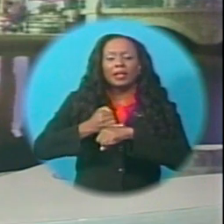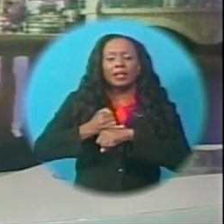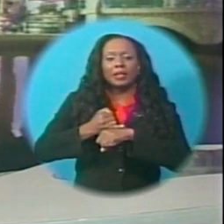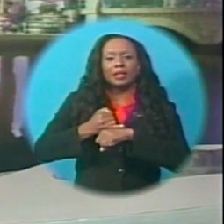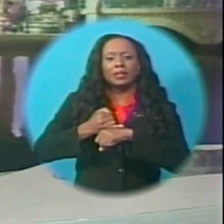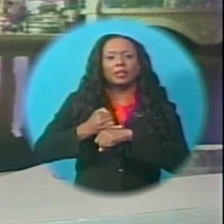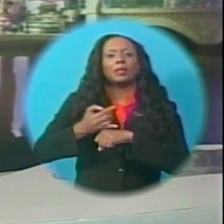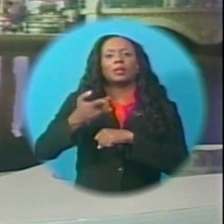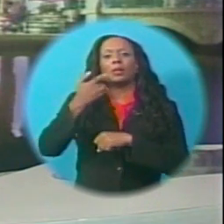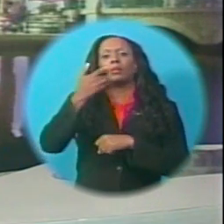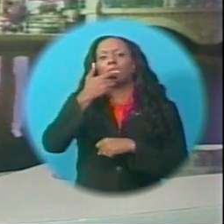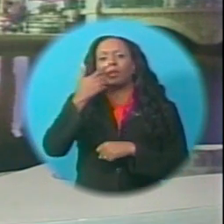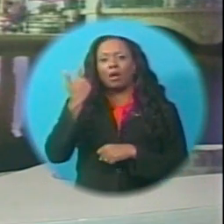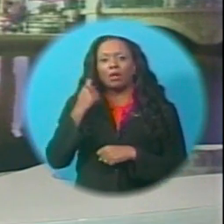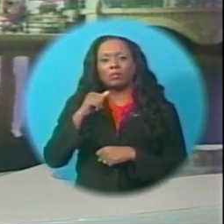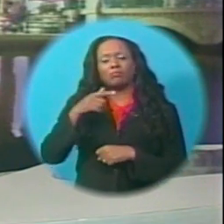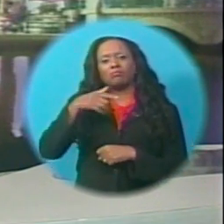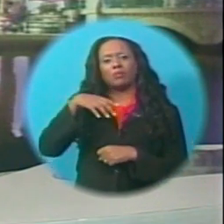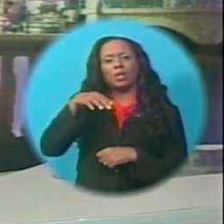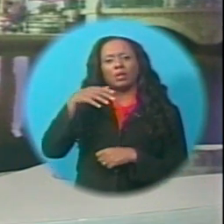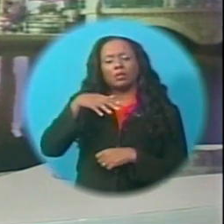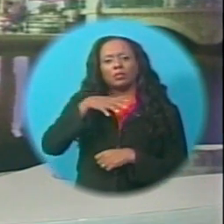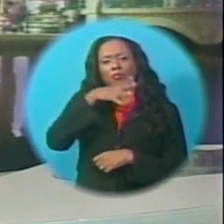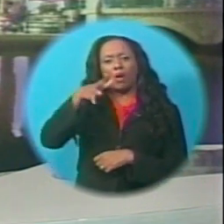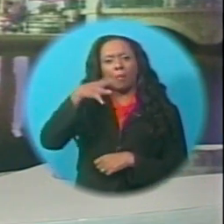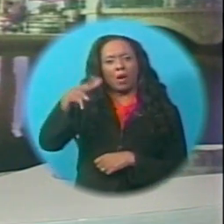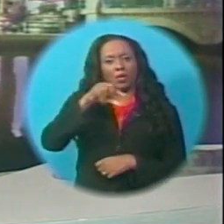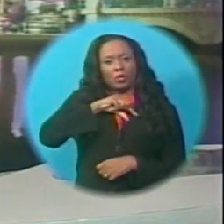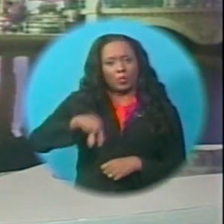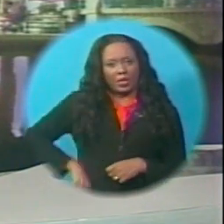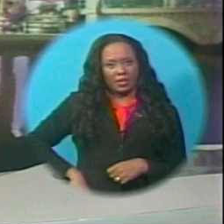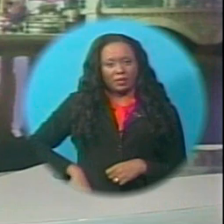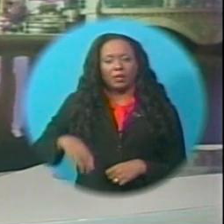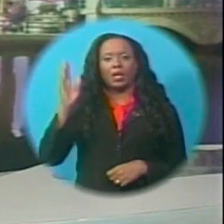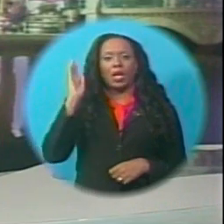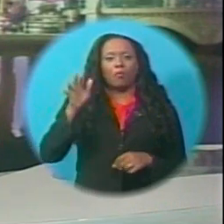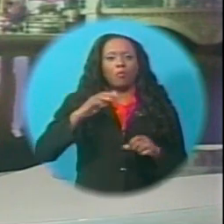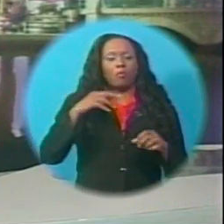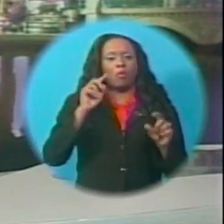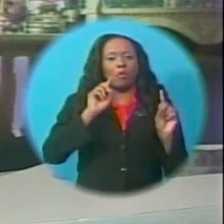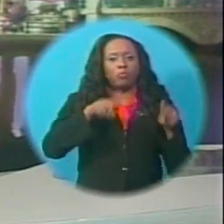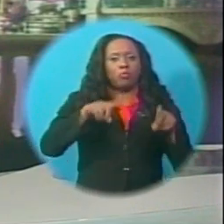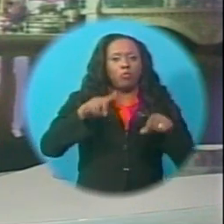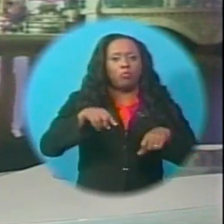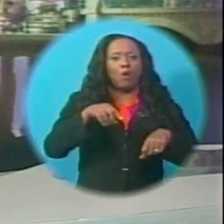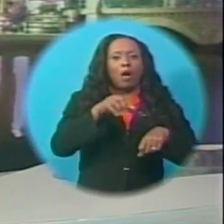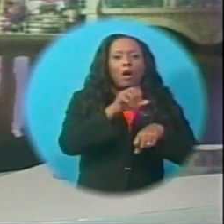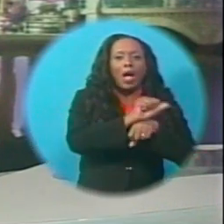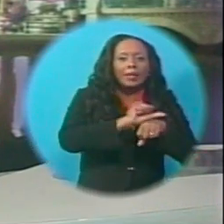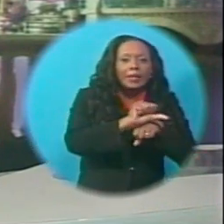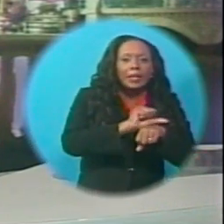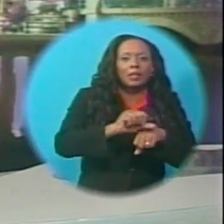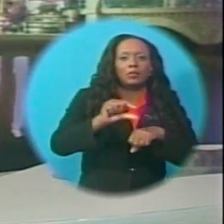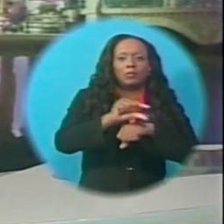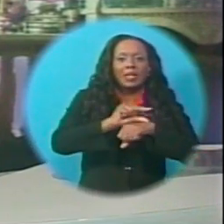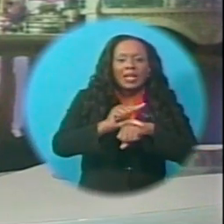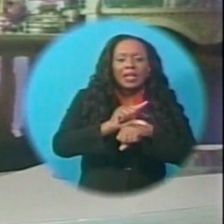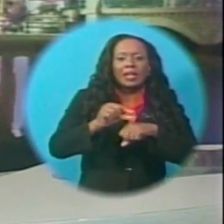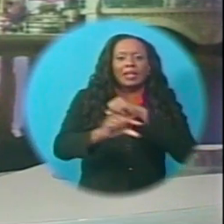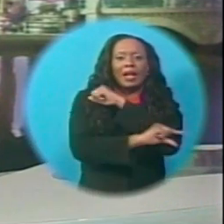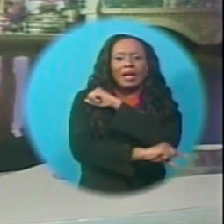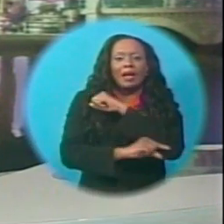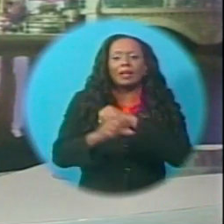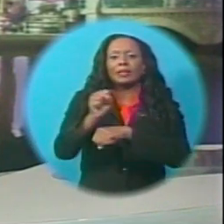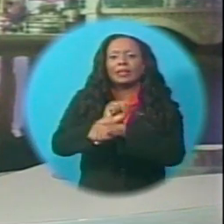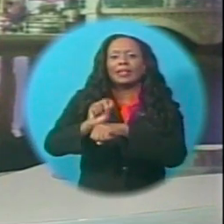Queen Elizabeth II this year. His stops include Barbados, Antigua and Barbuda, Grenada, Guyana, St. Kitts and Nevis,